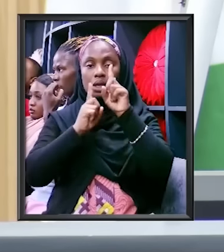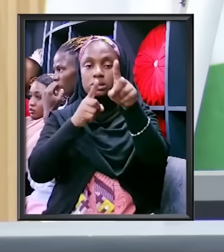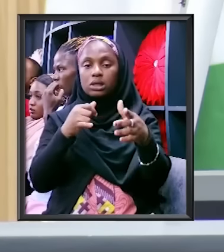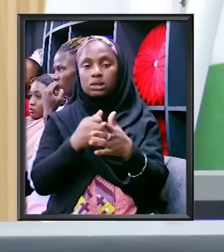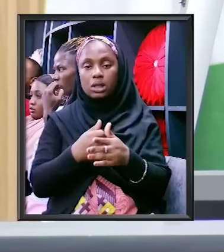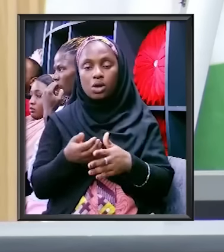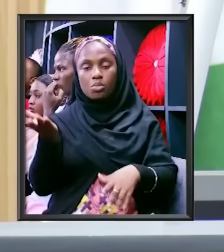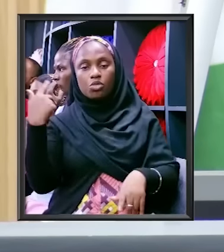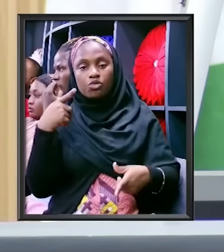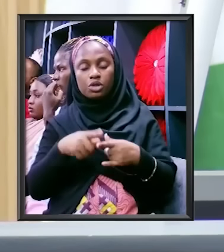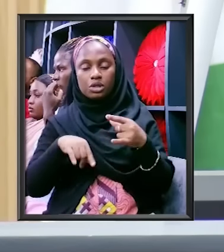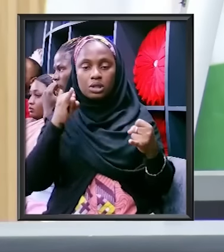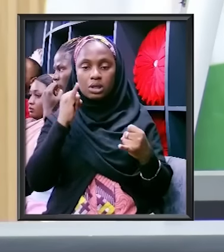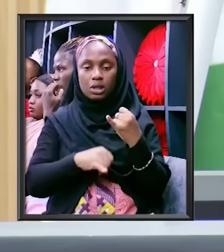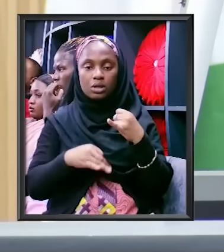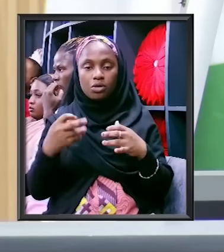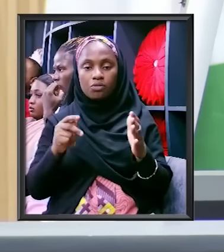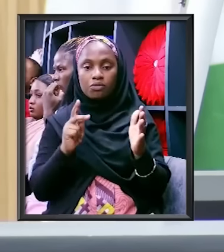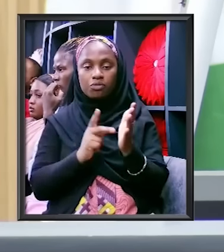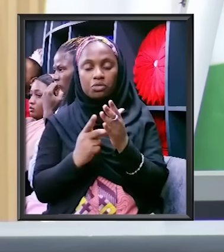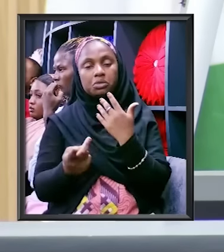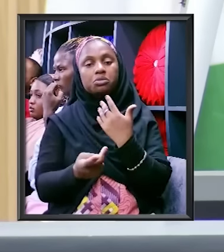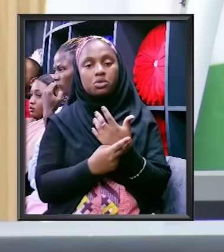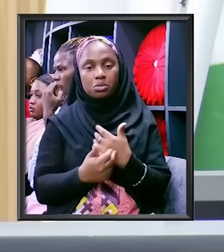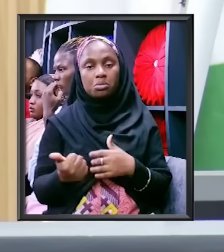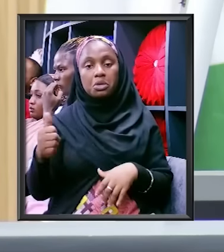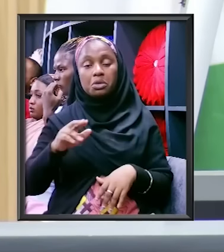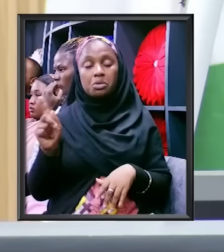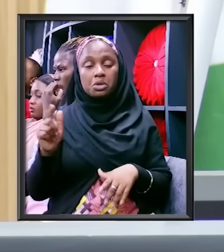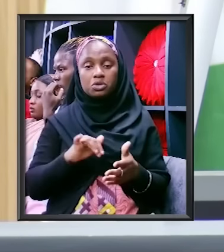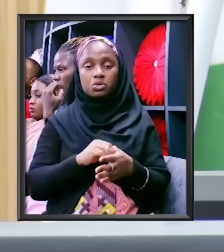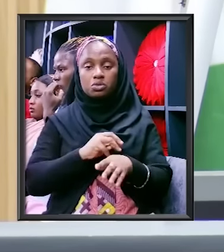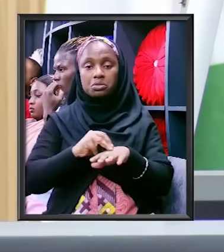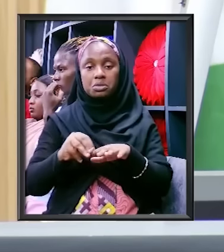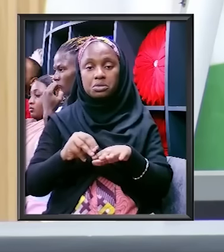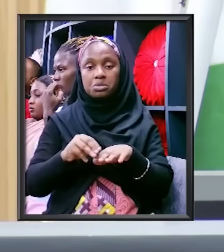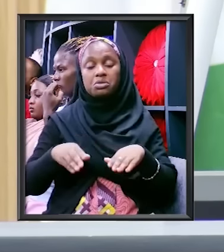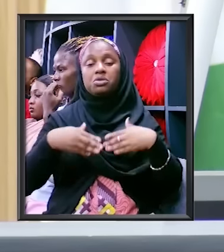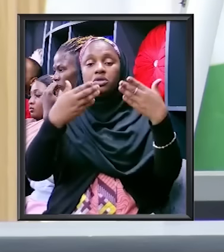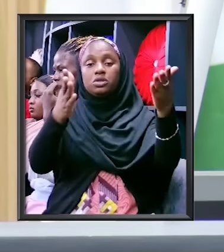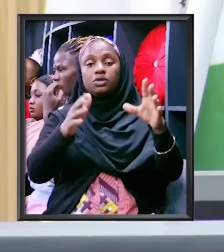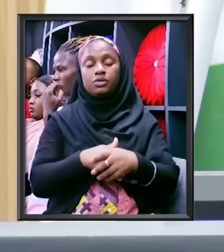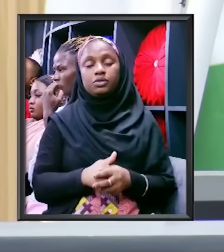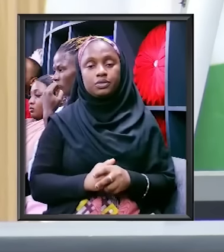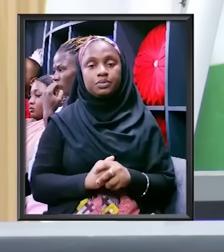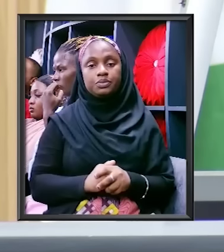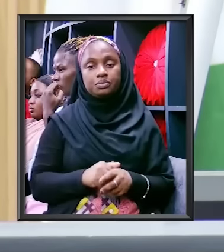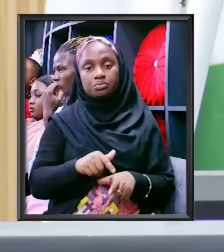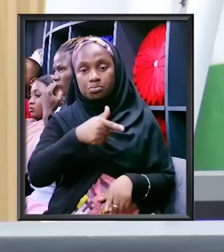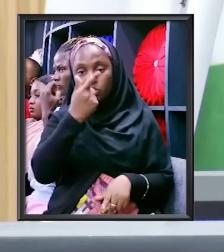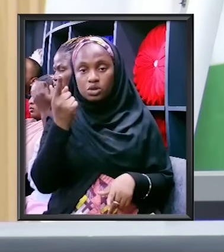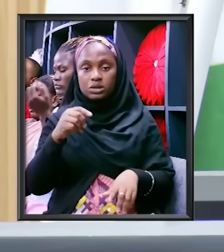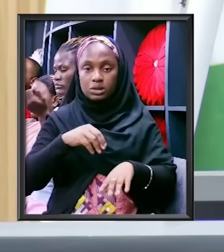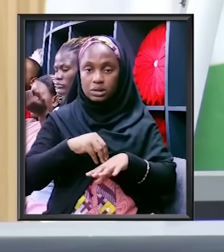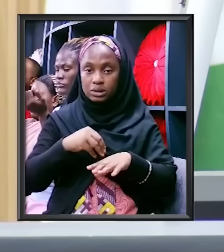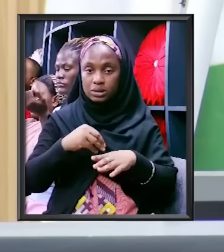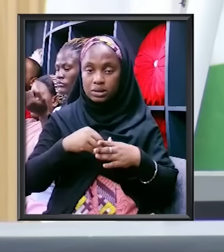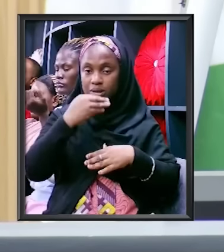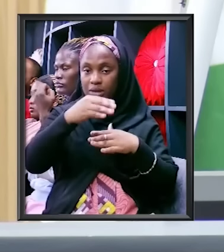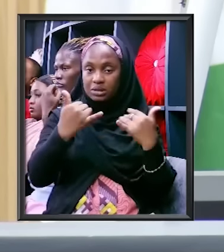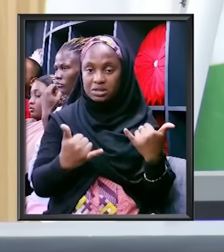the end of this program. Anywhere where she won't carry the message go, may the may she go. Because the next thing now you go hear